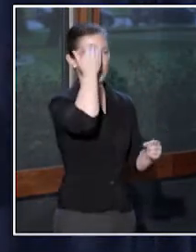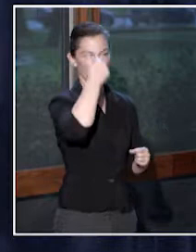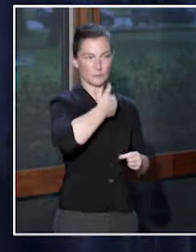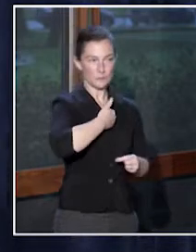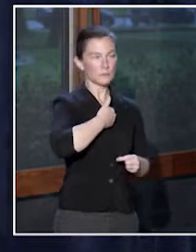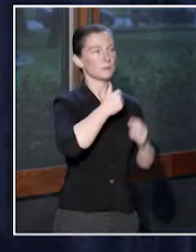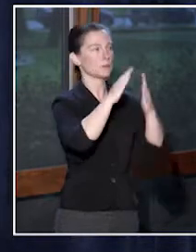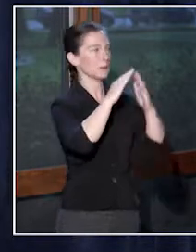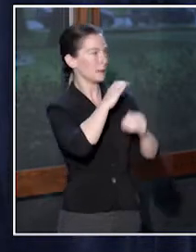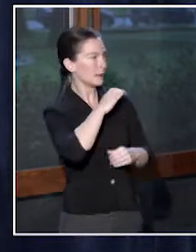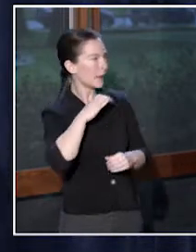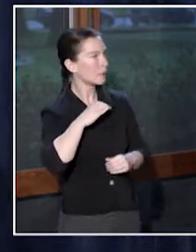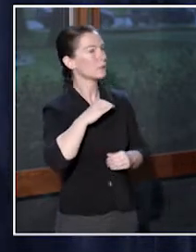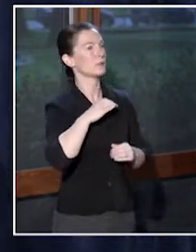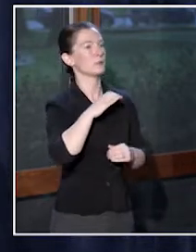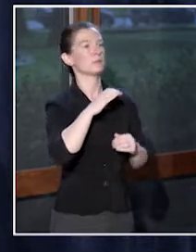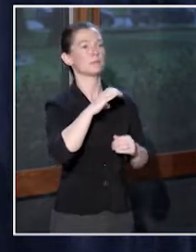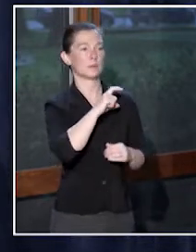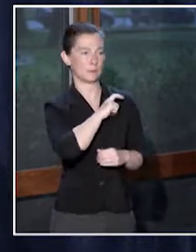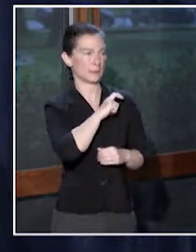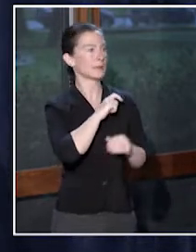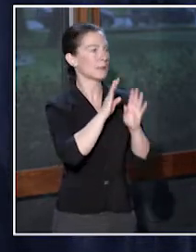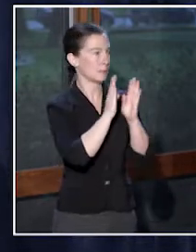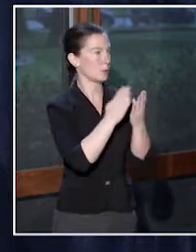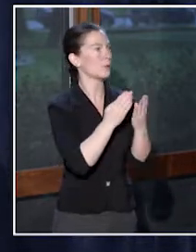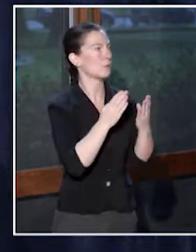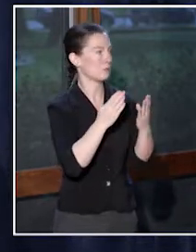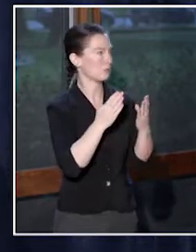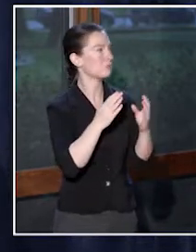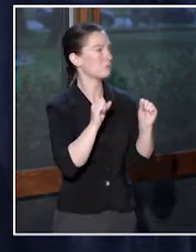I know the police bureau is up to this challenge.